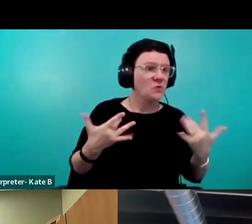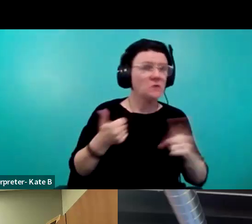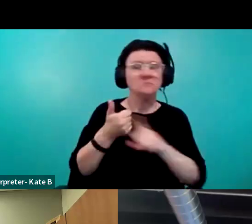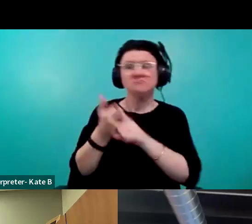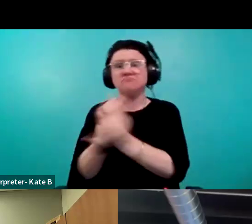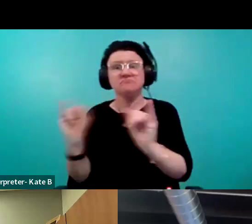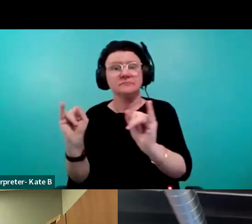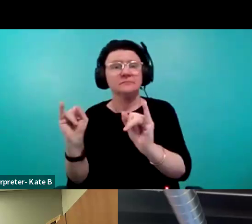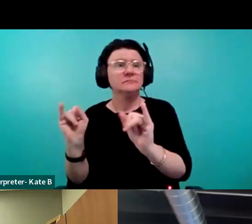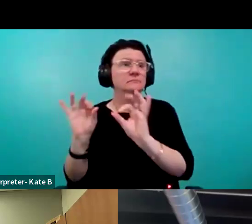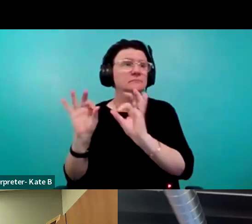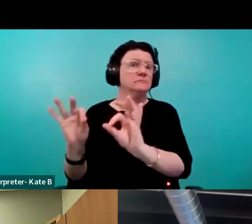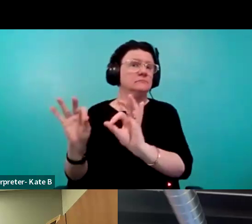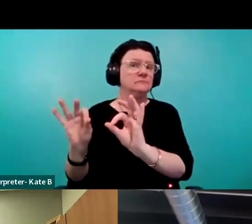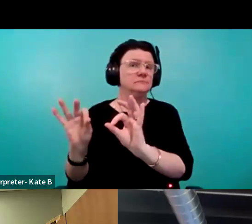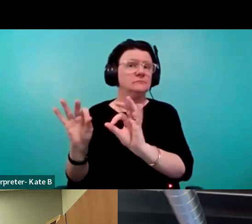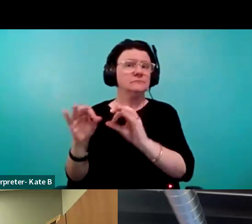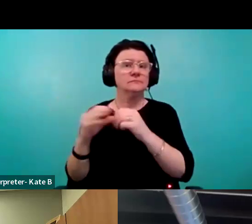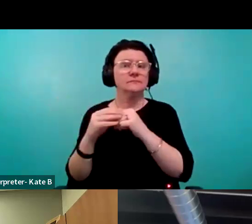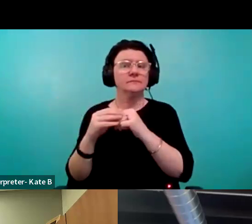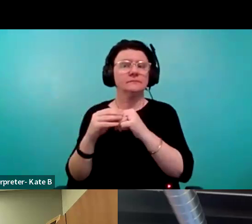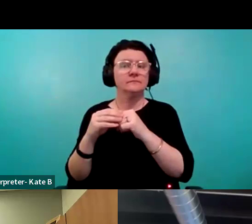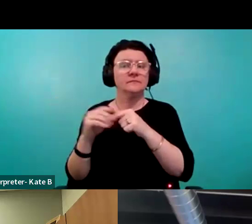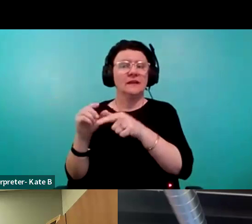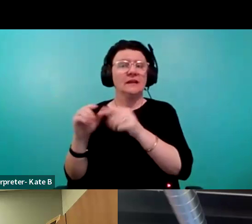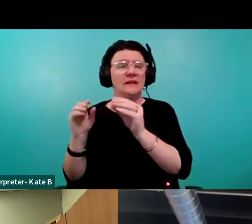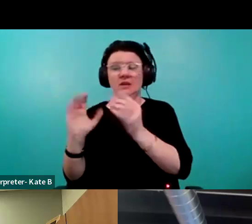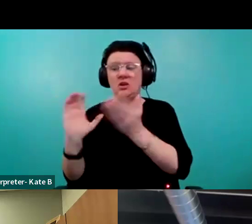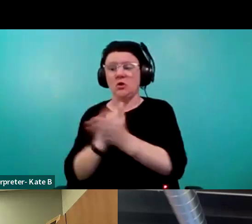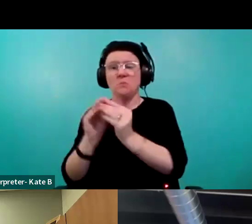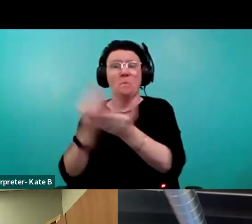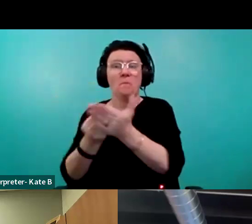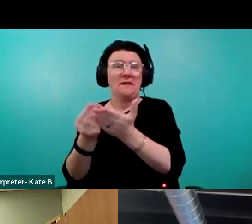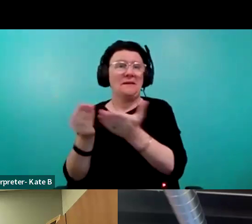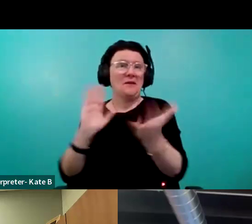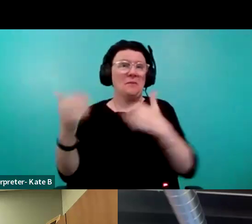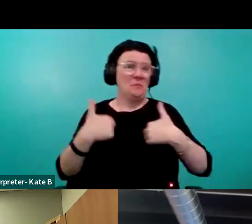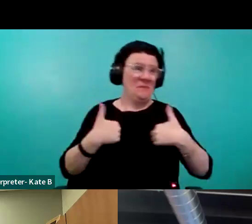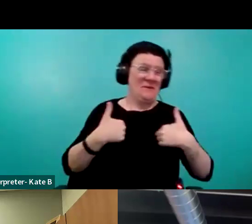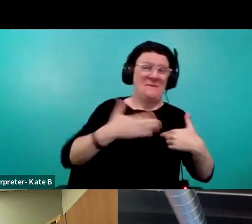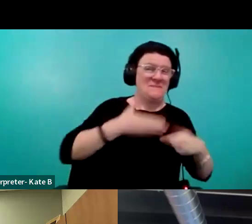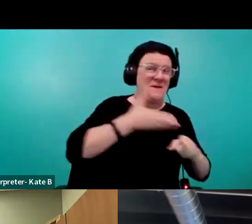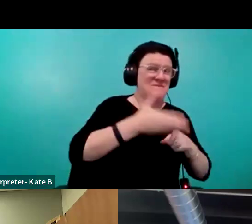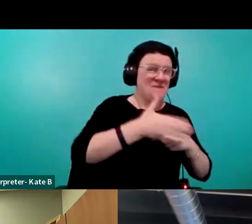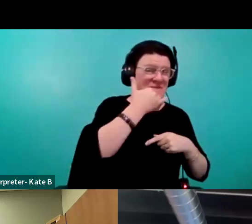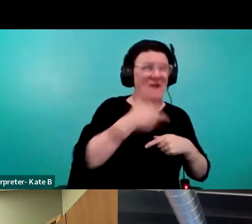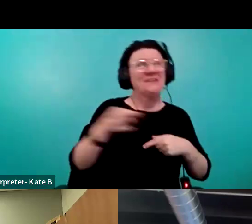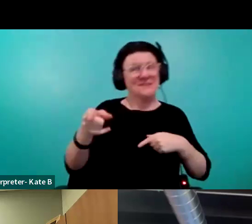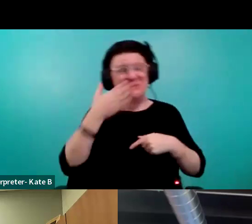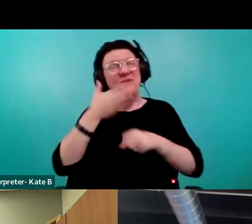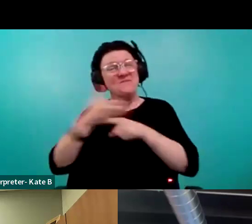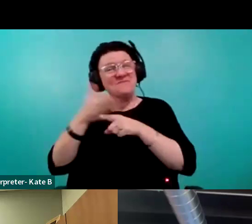own, and he's actually making more money than me. So I'm in the wrong field right